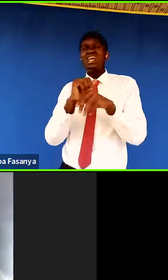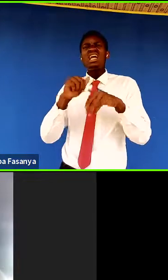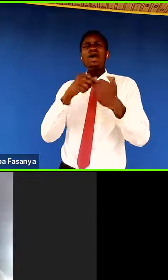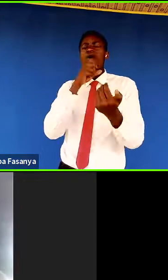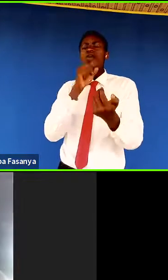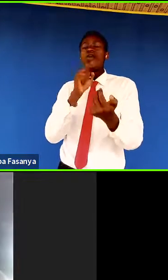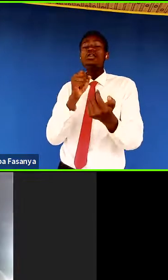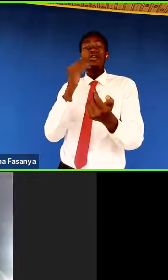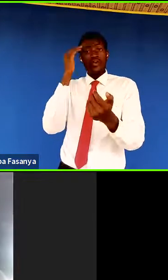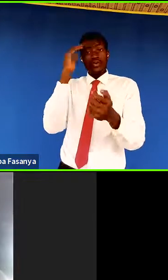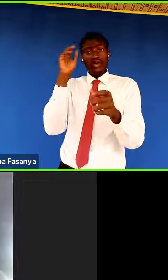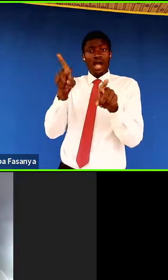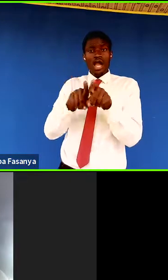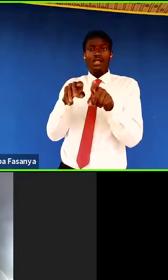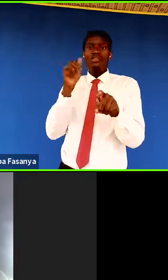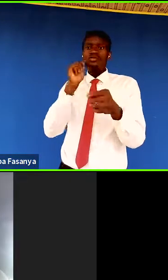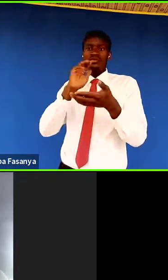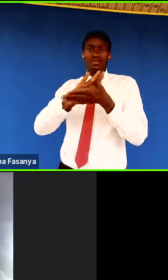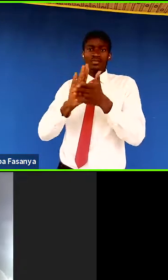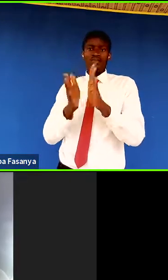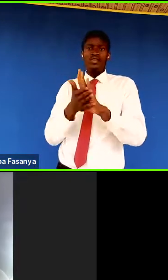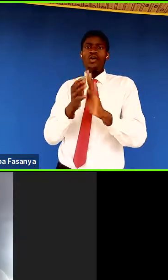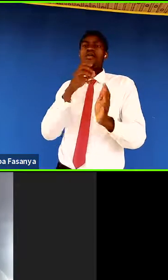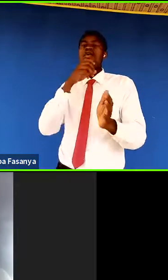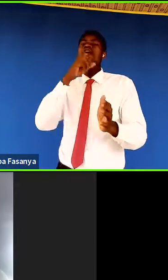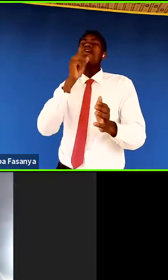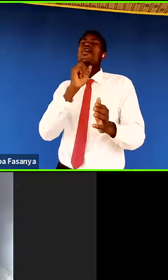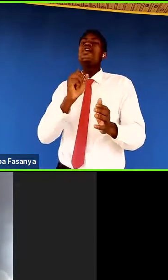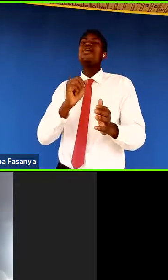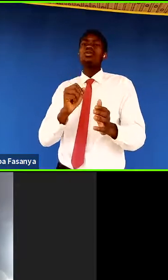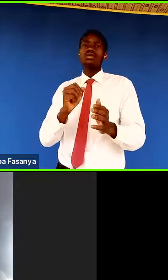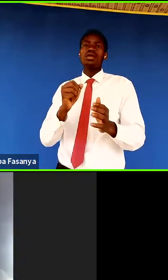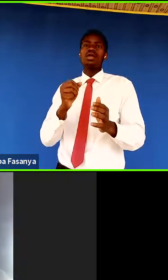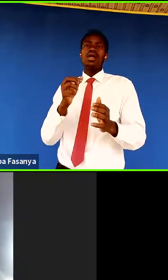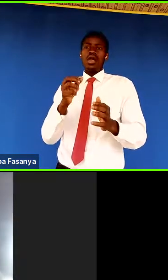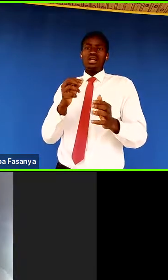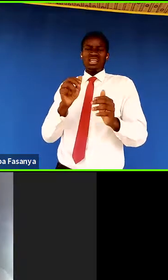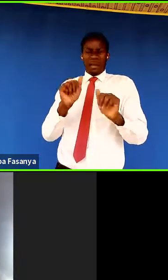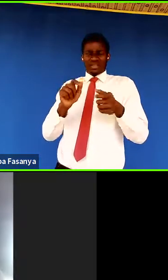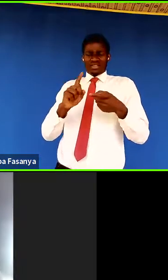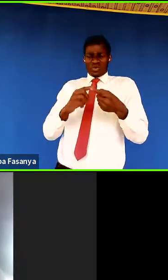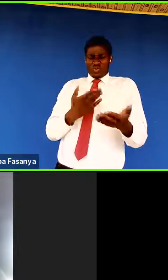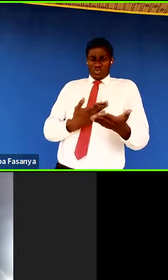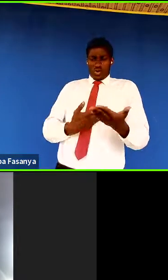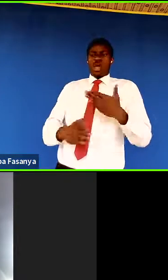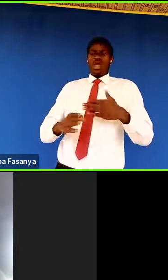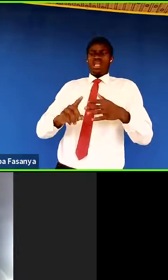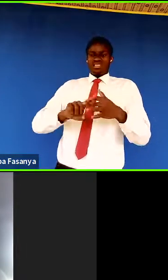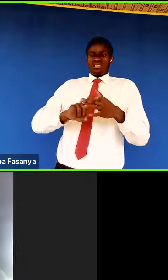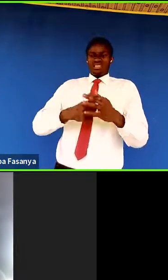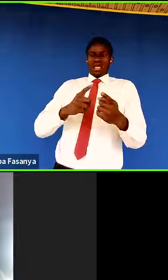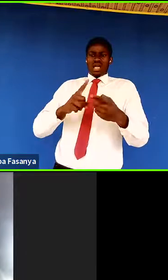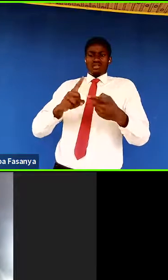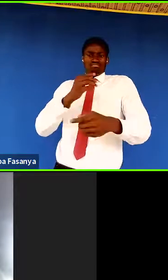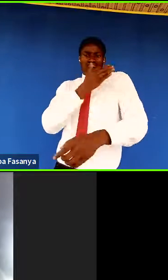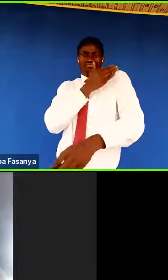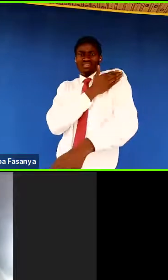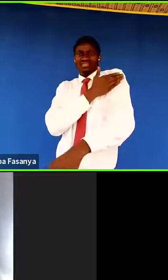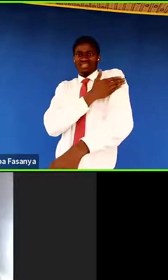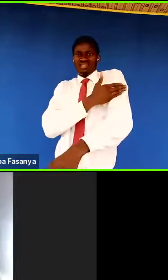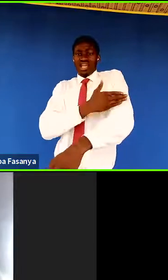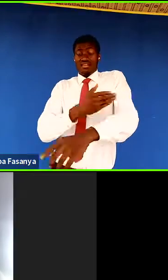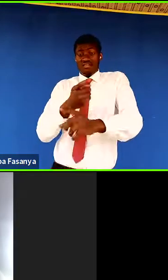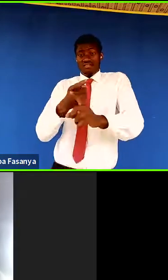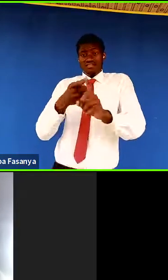her fertility starts declining, especially after the age of 35. Okay, so it is